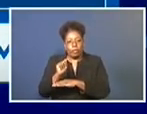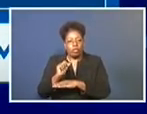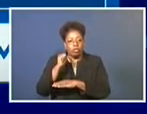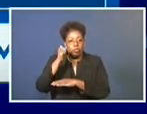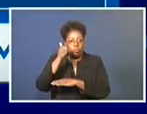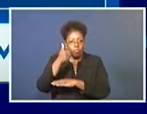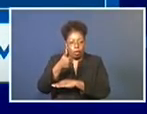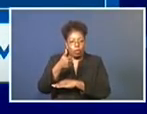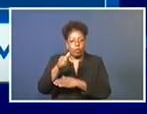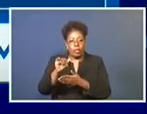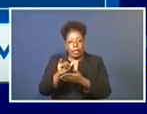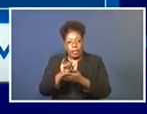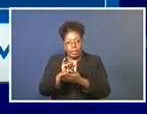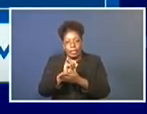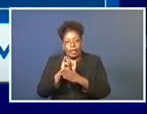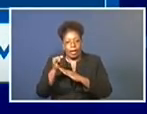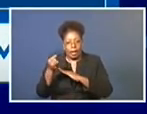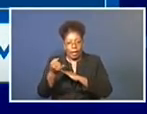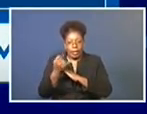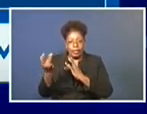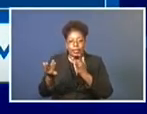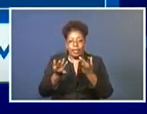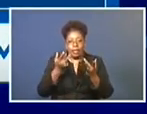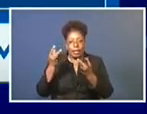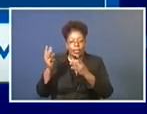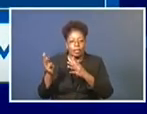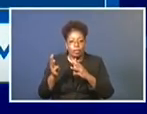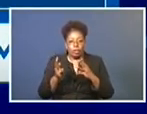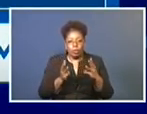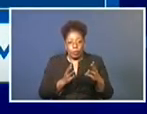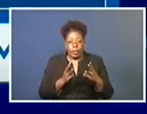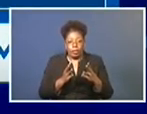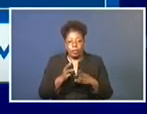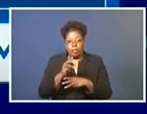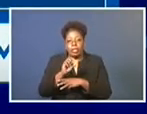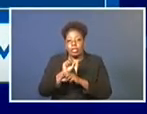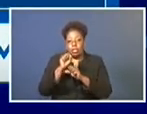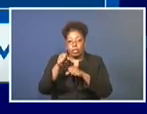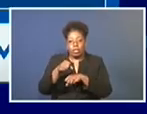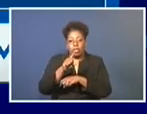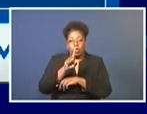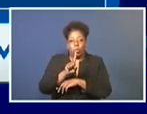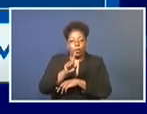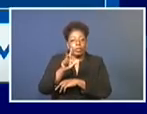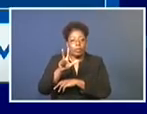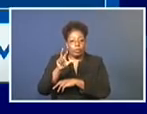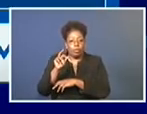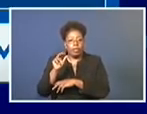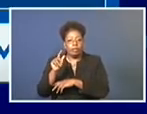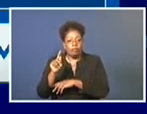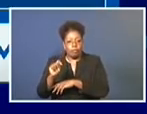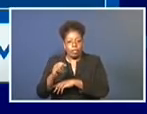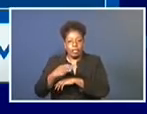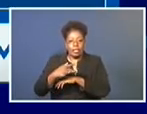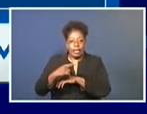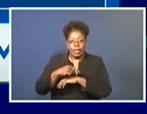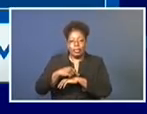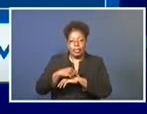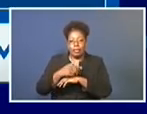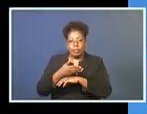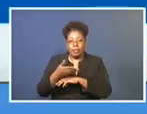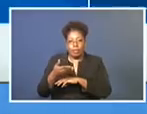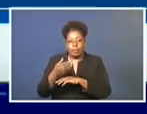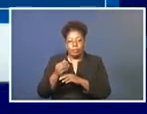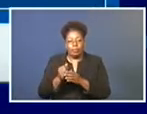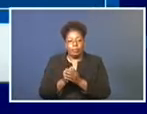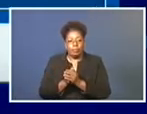and central islands, the winds will fall light and variable with flat seas. High tide, 9:39 in the morning. Low tide, that will take place at